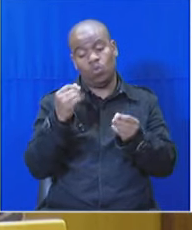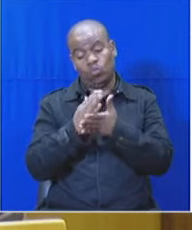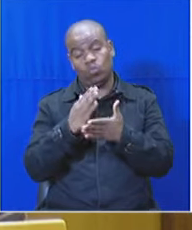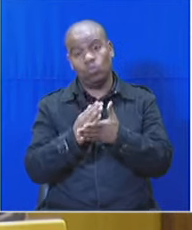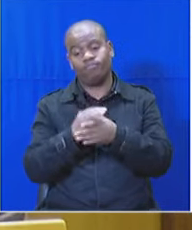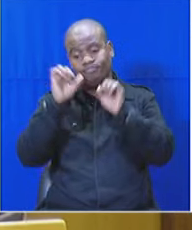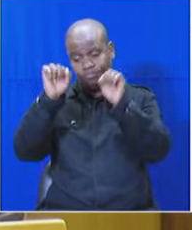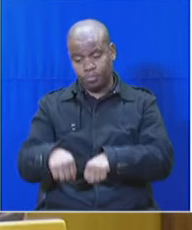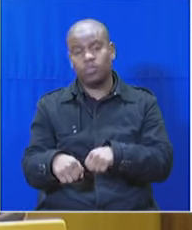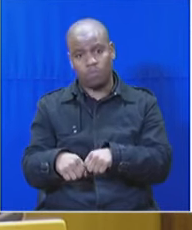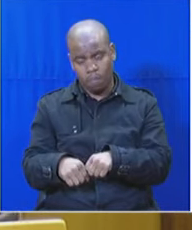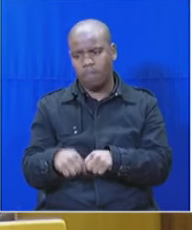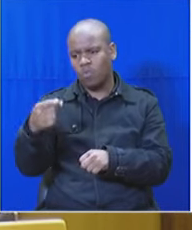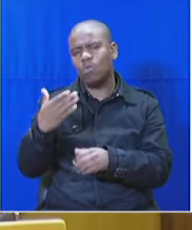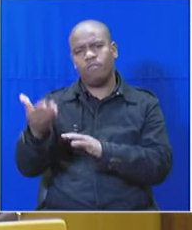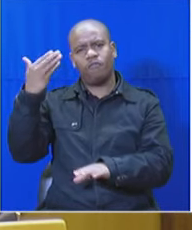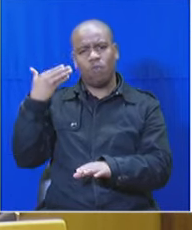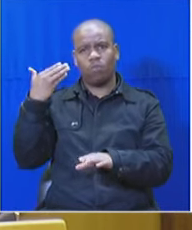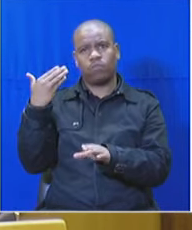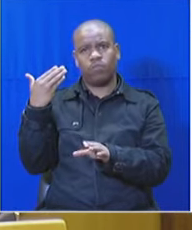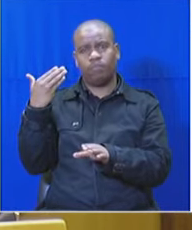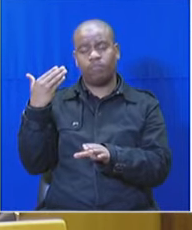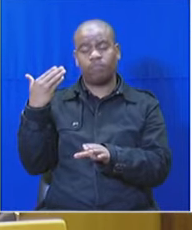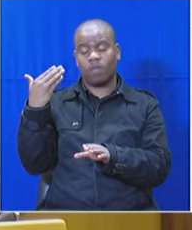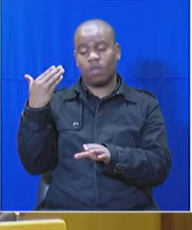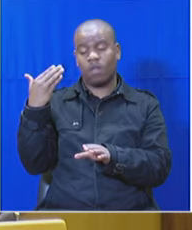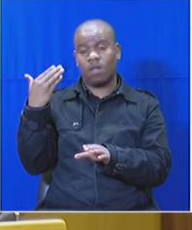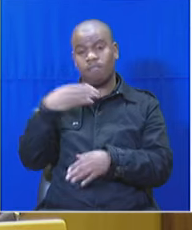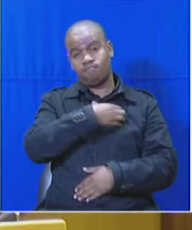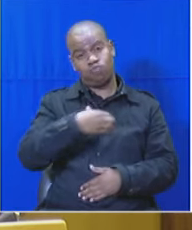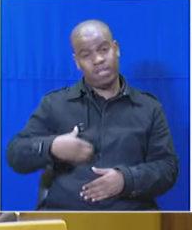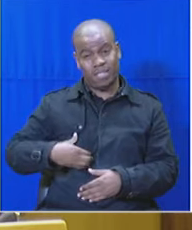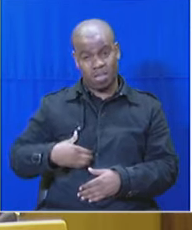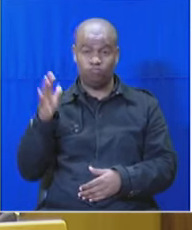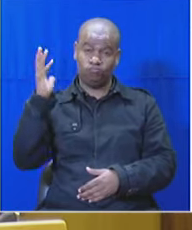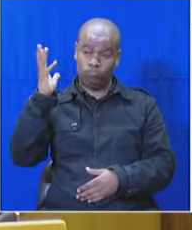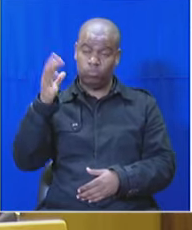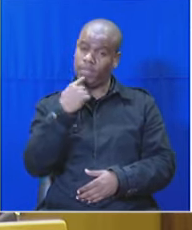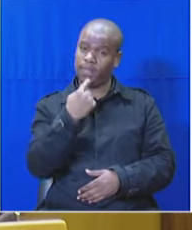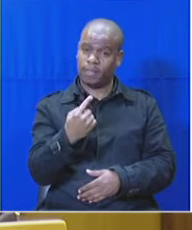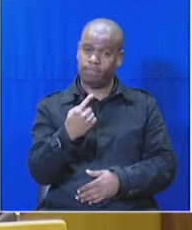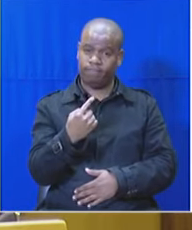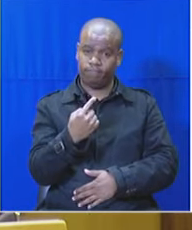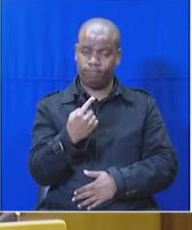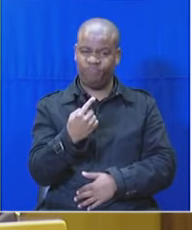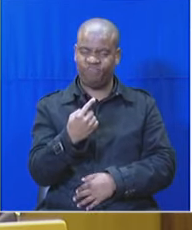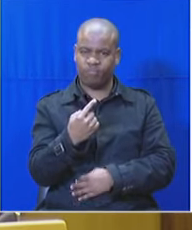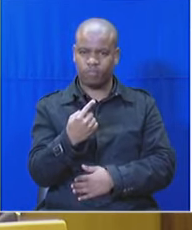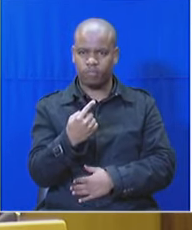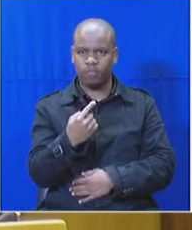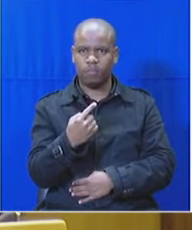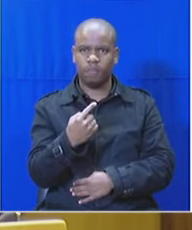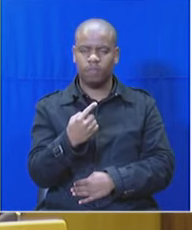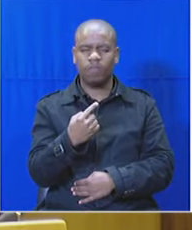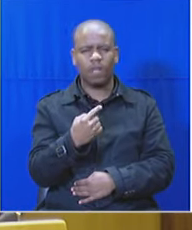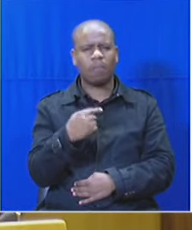inspiringly you quoted the former president. Now, one of his speeches immediately came to